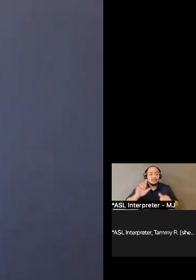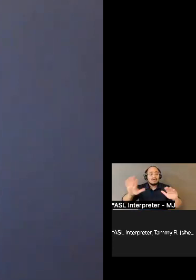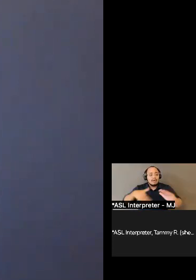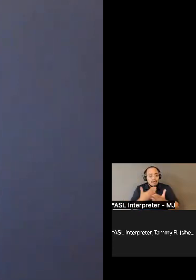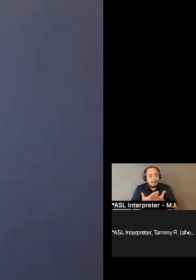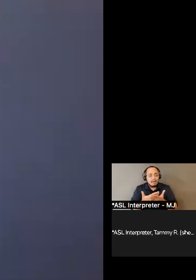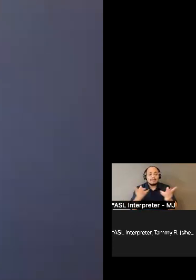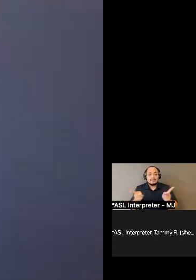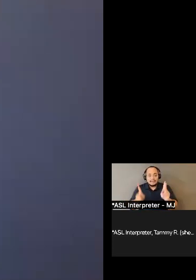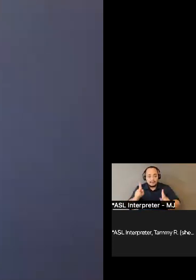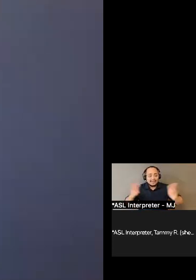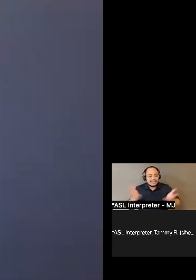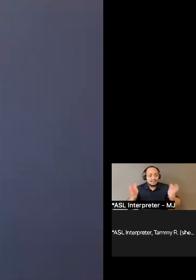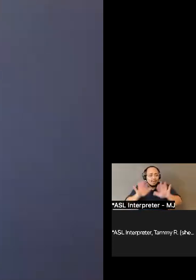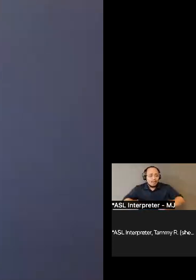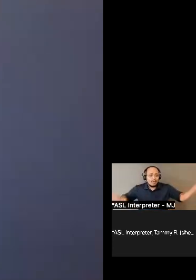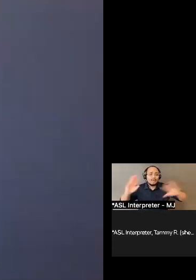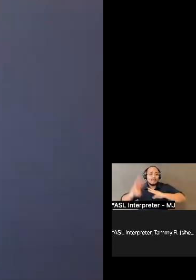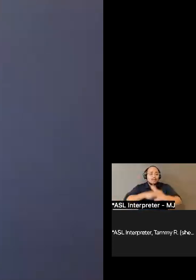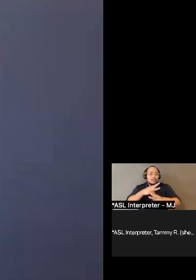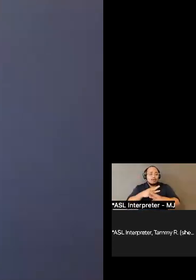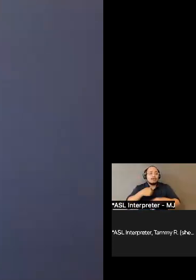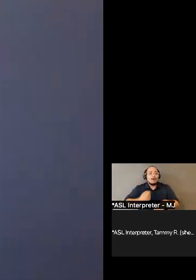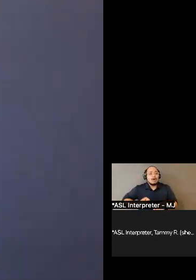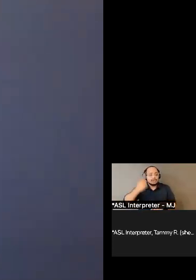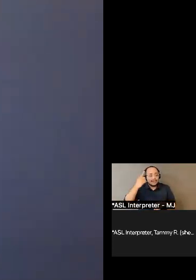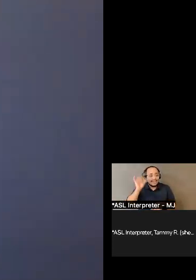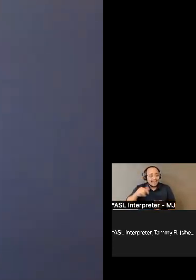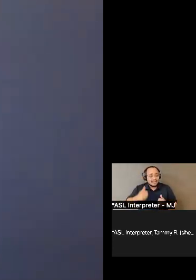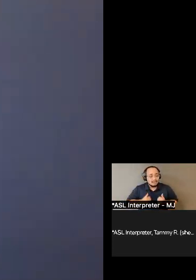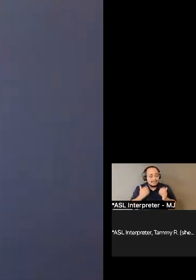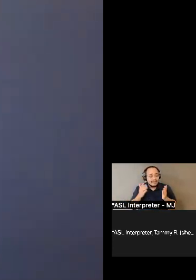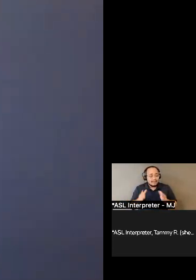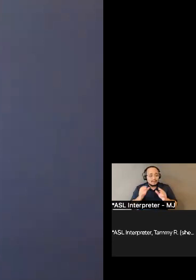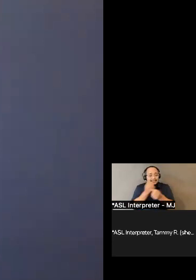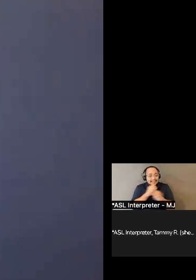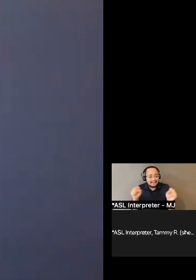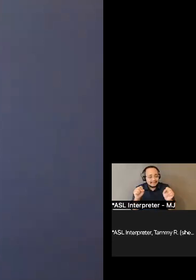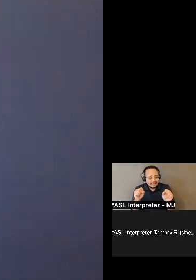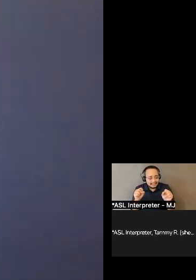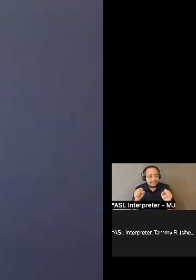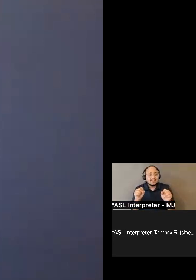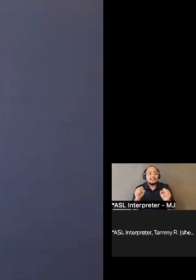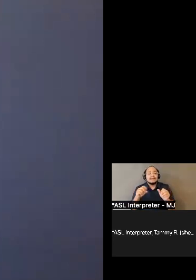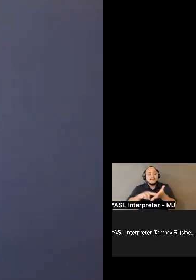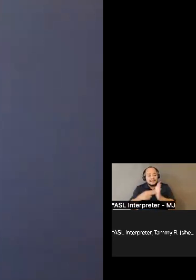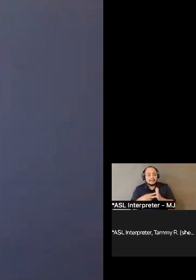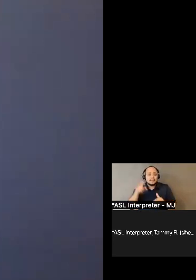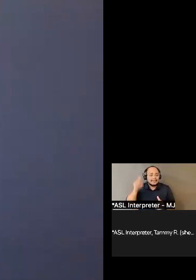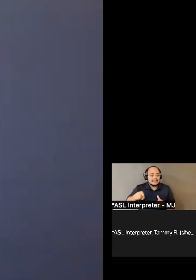everyone in this country and around the world understands that survivor safety is built upon a foundation of